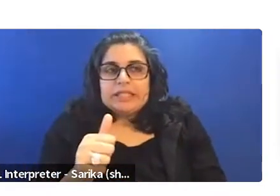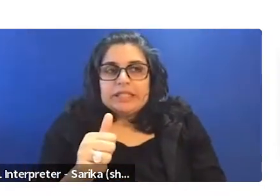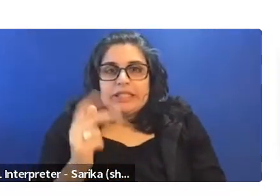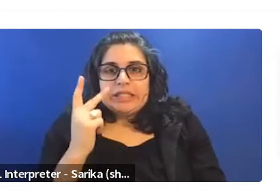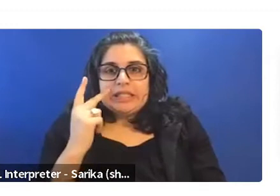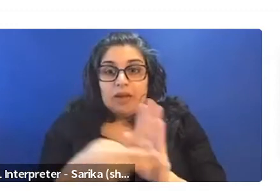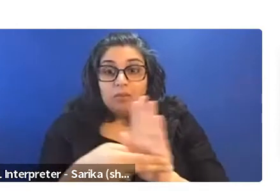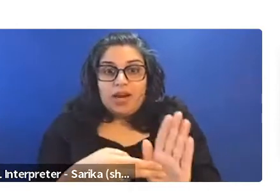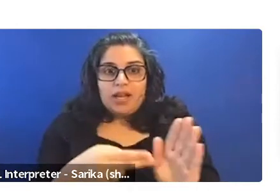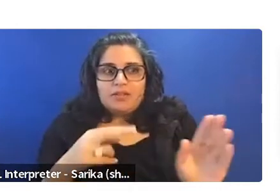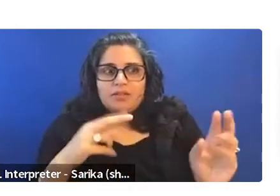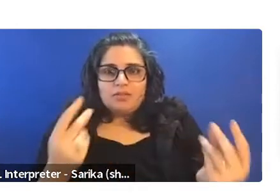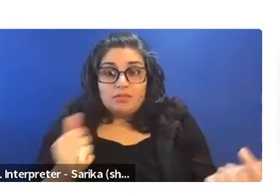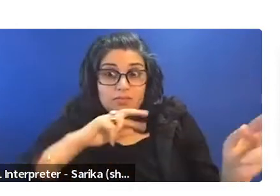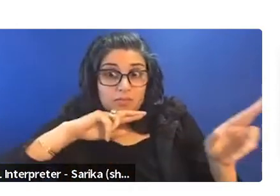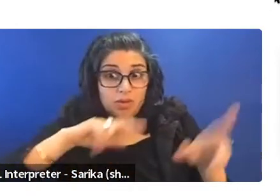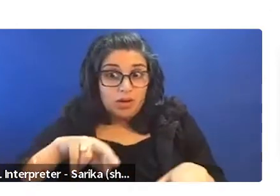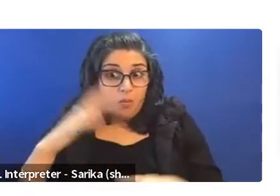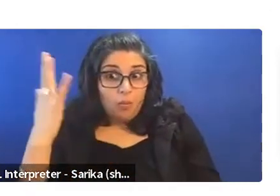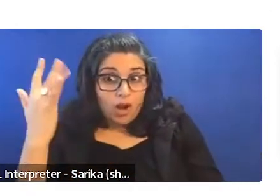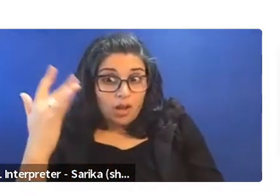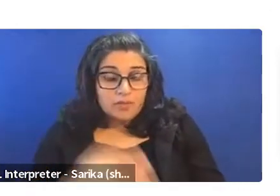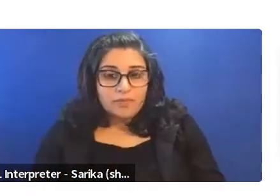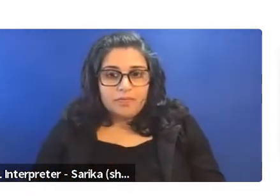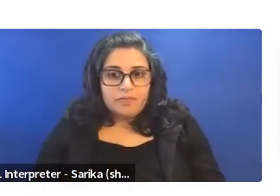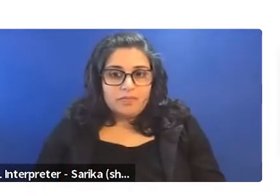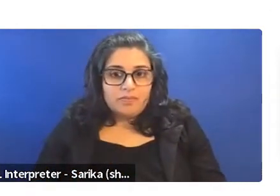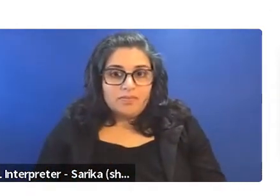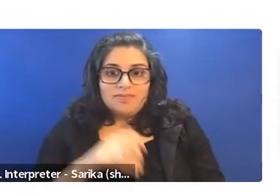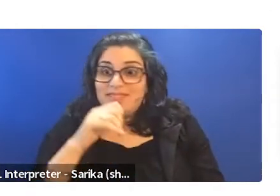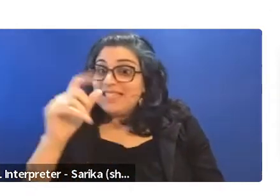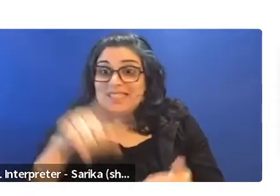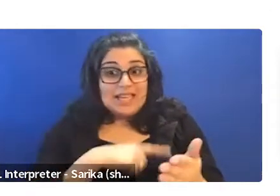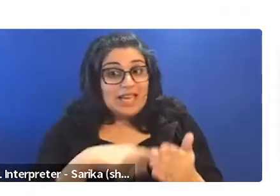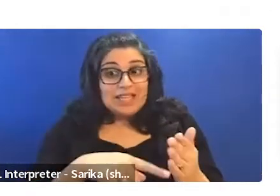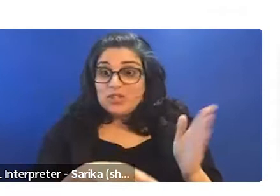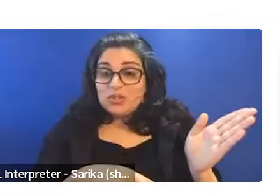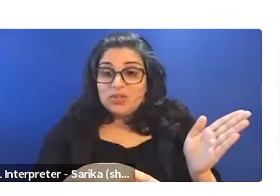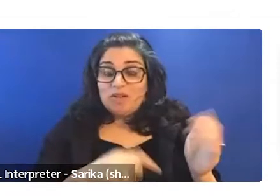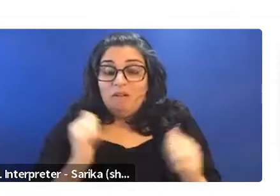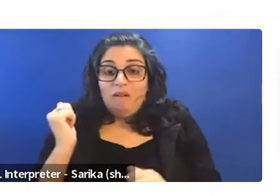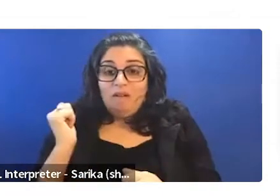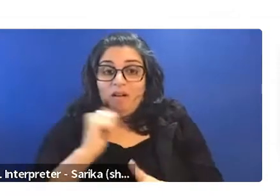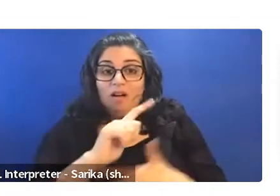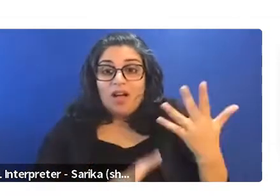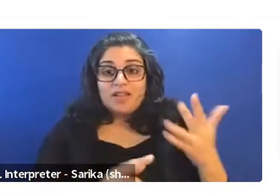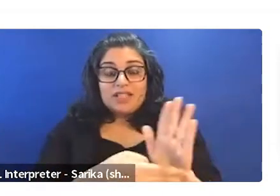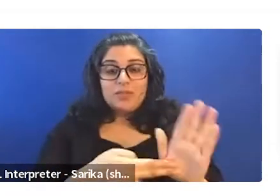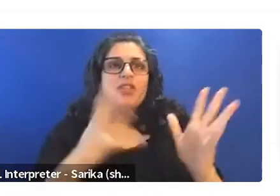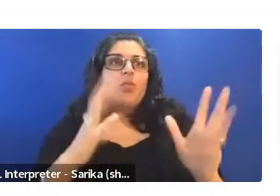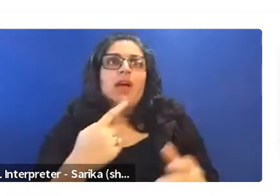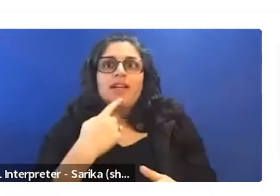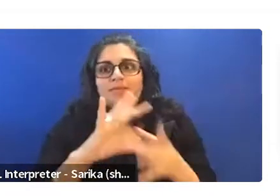brands respond right away is really because they didn't get canceled. You know, all these brands who want to be sustainable, who say they